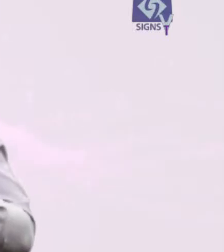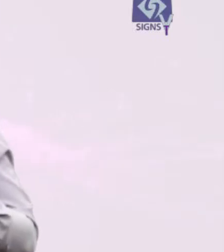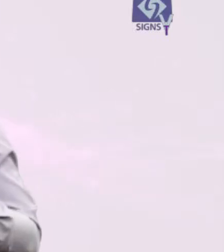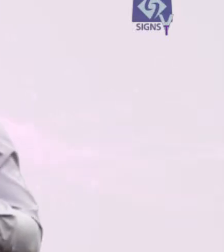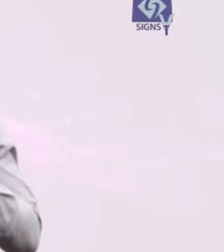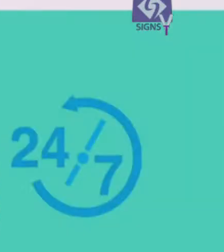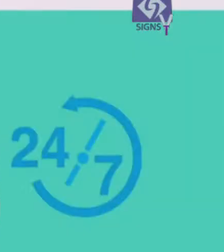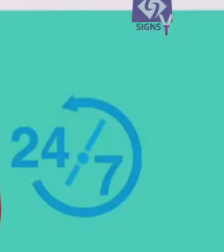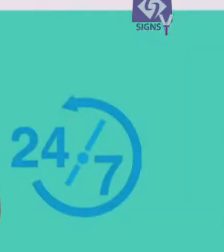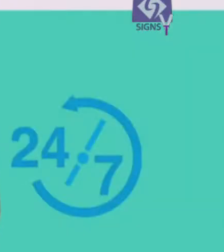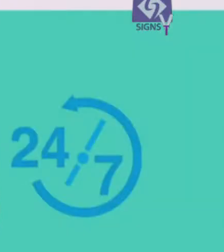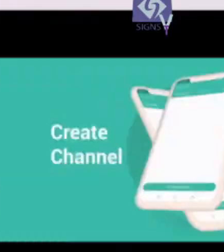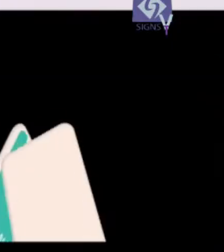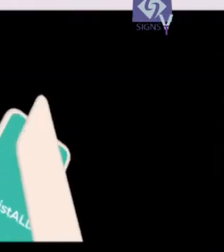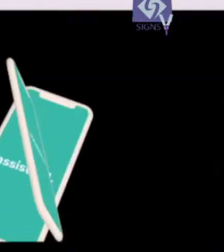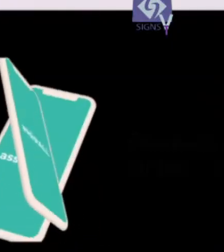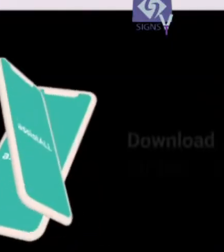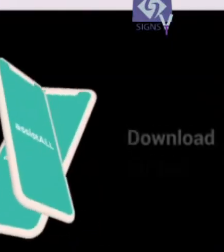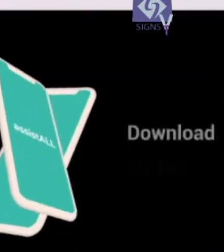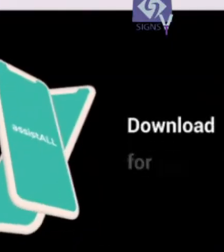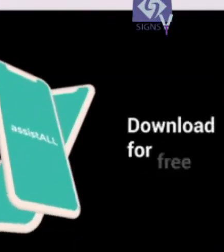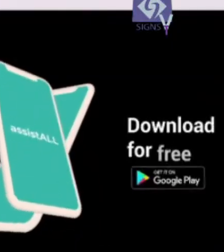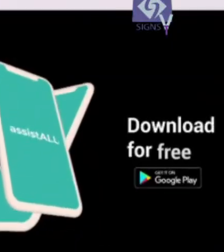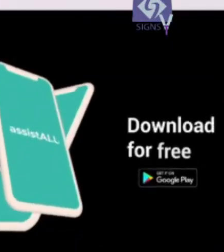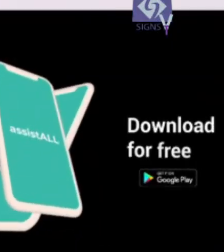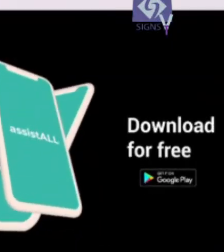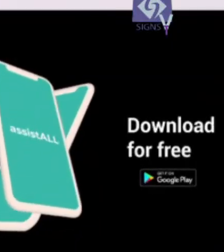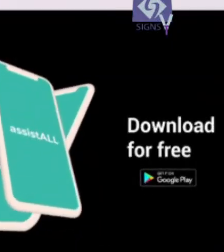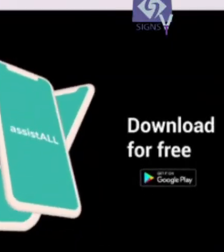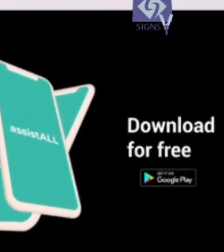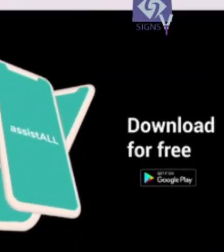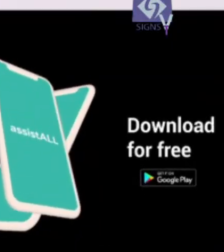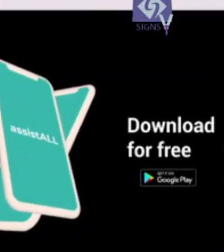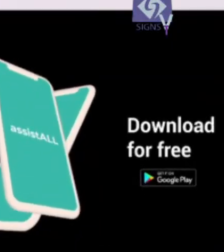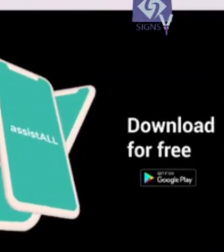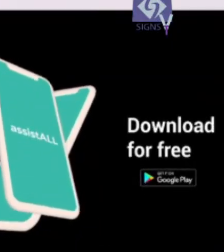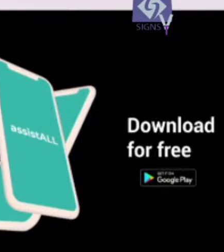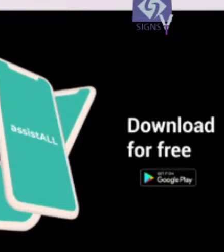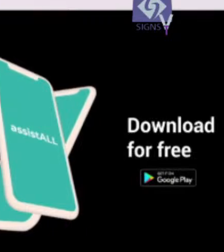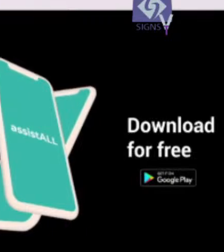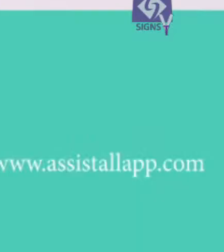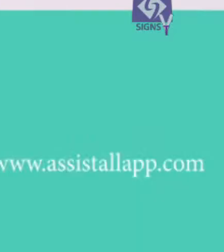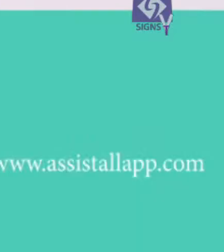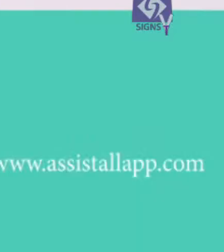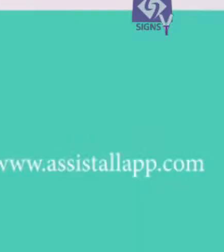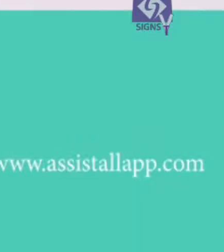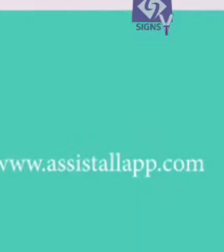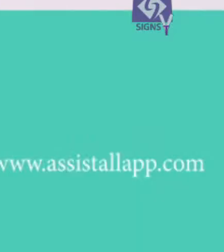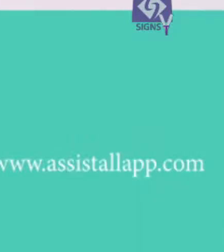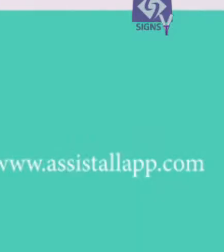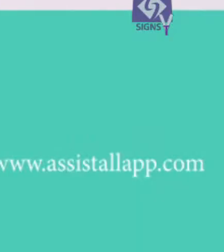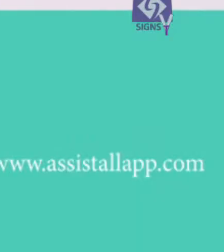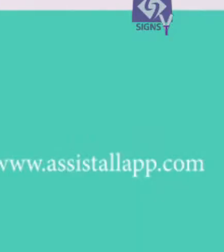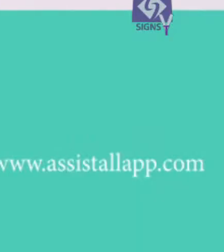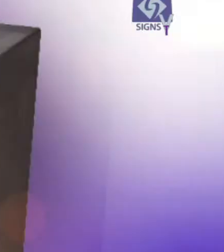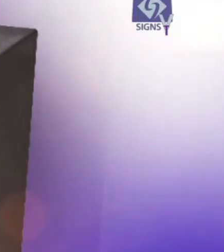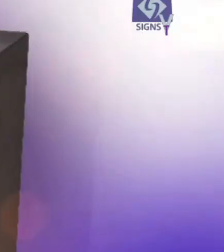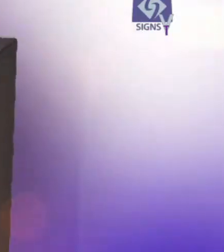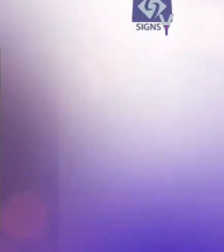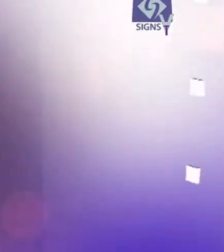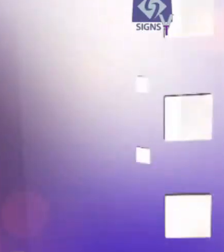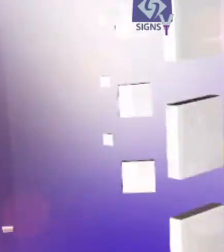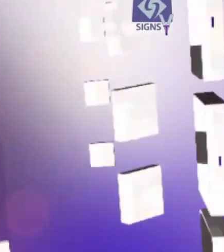launched Assist All, a sign language interpretation mobile application to provide communication between the hearing impaired .